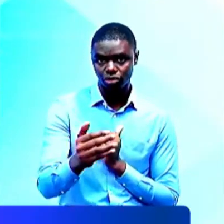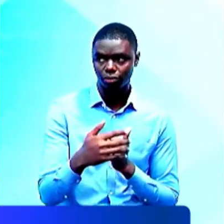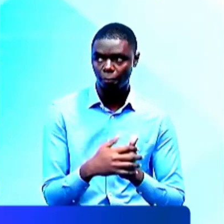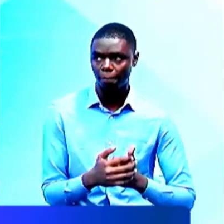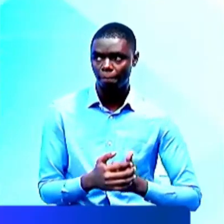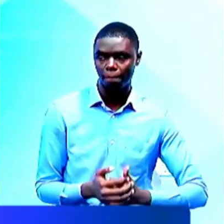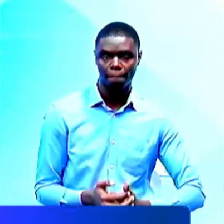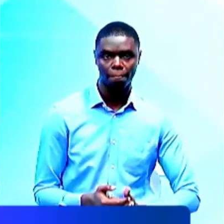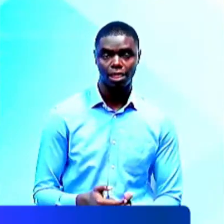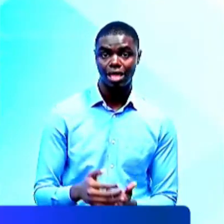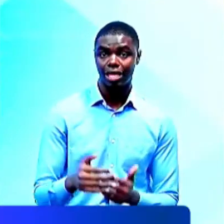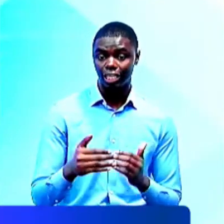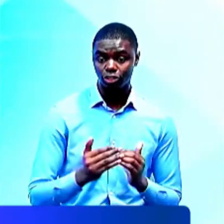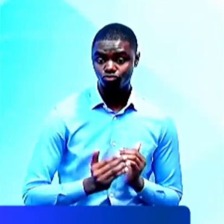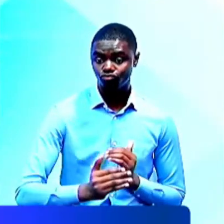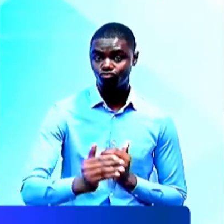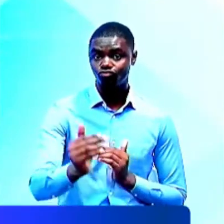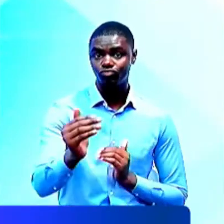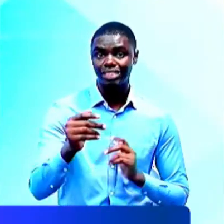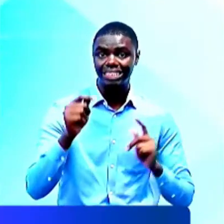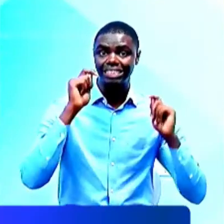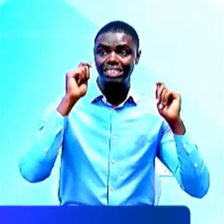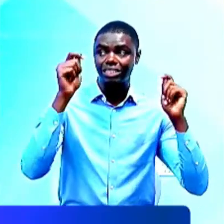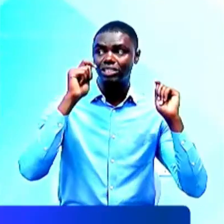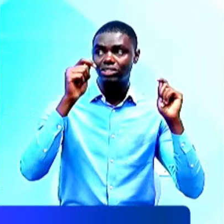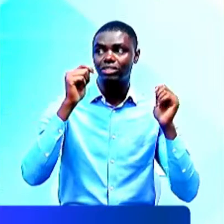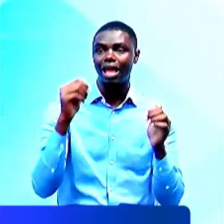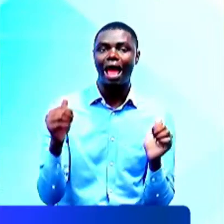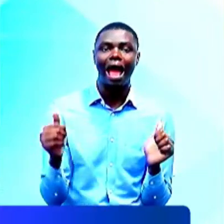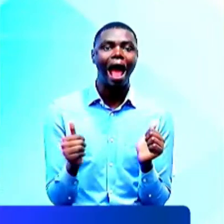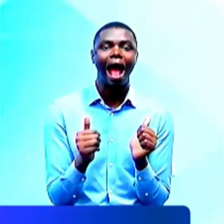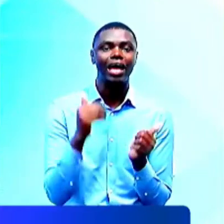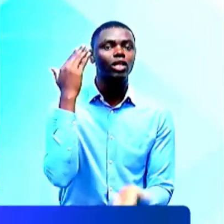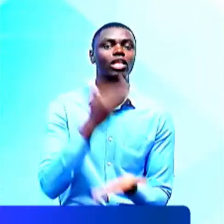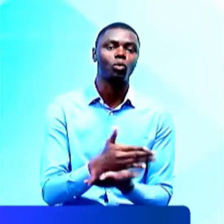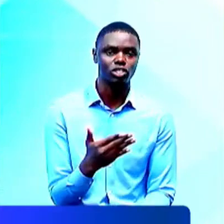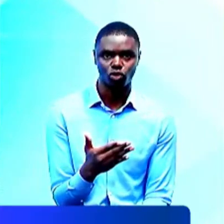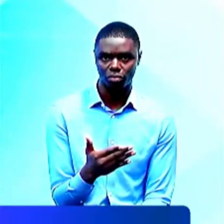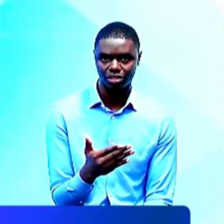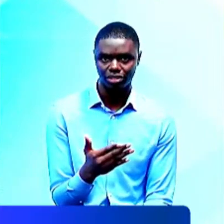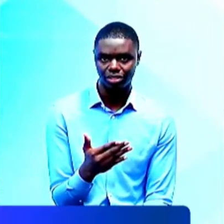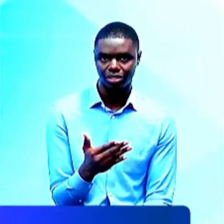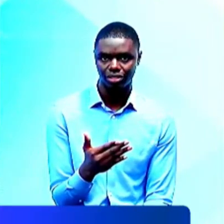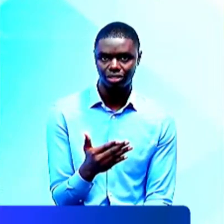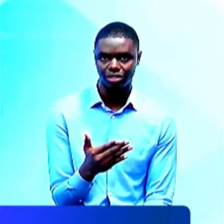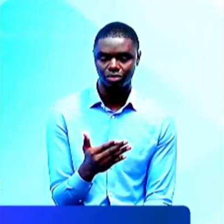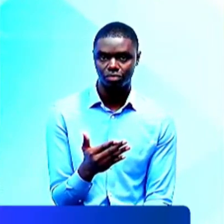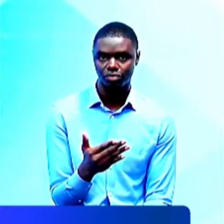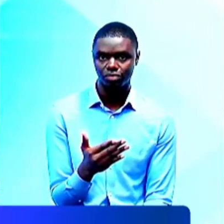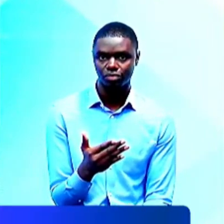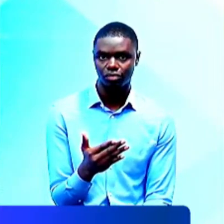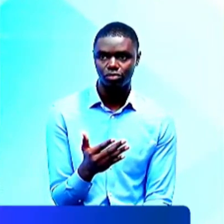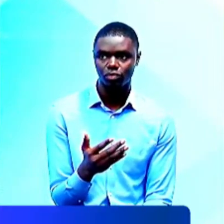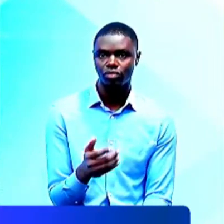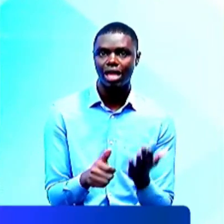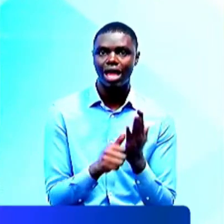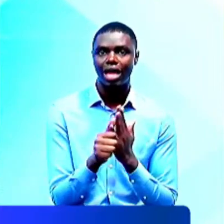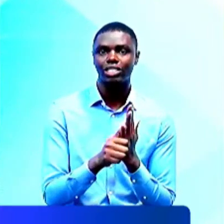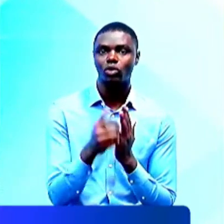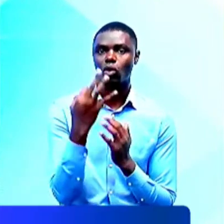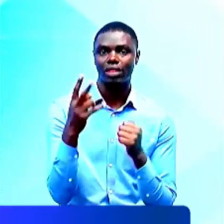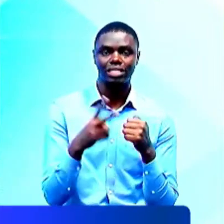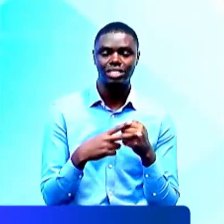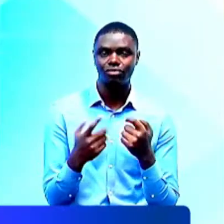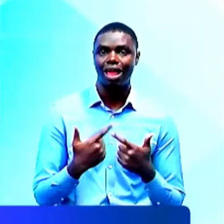long told run, you. and in the long run, Yeah. demonstrations should not happen at all. Because it if you should put happen. if you Article put 37